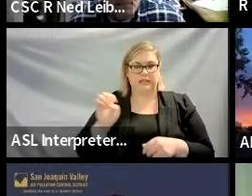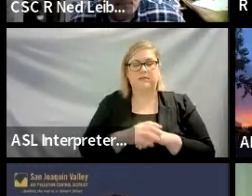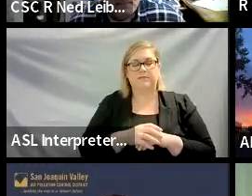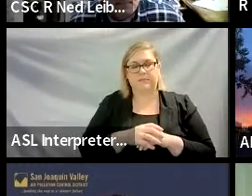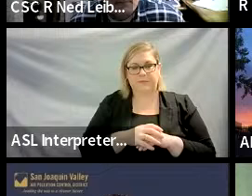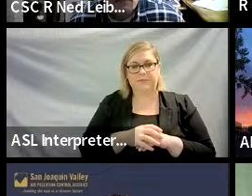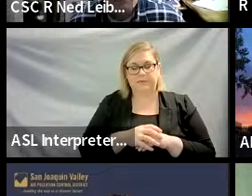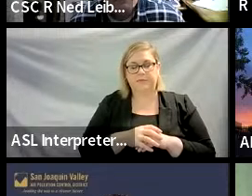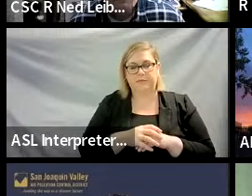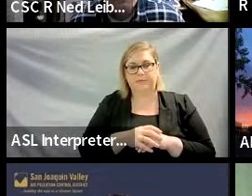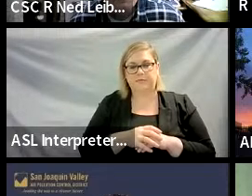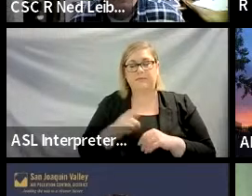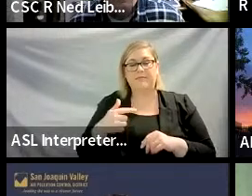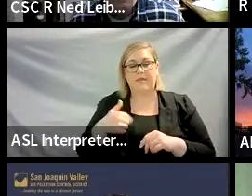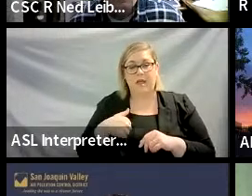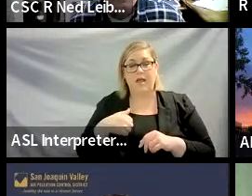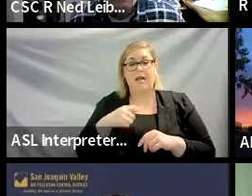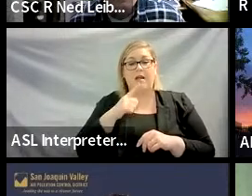I've been